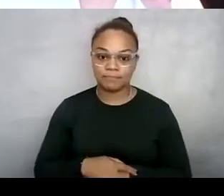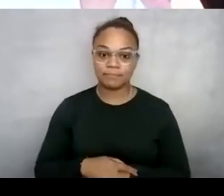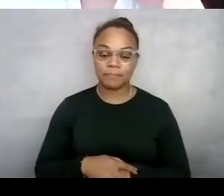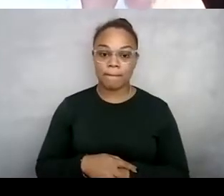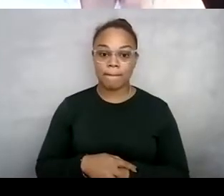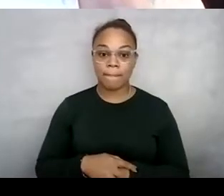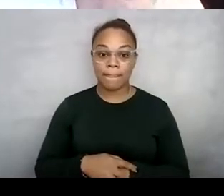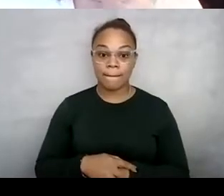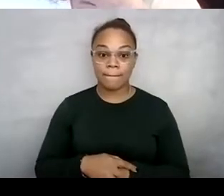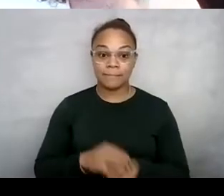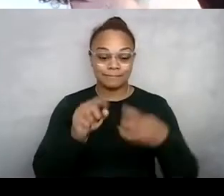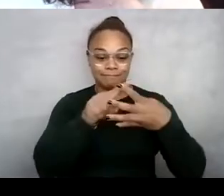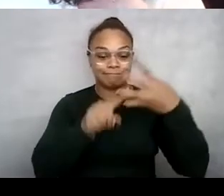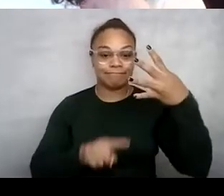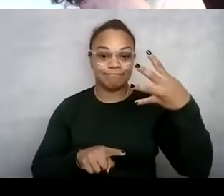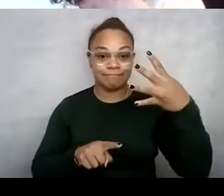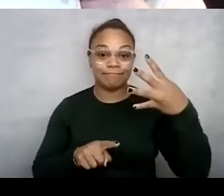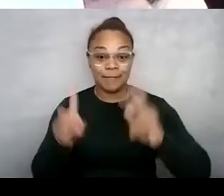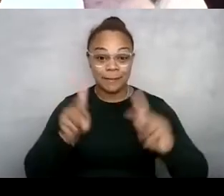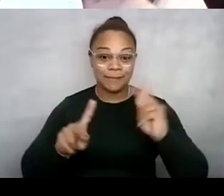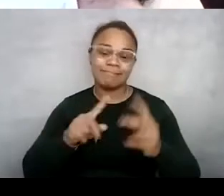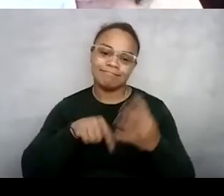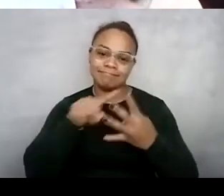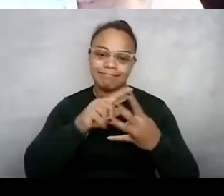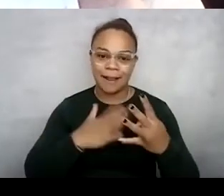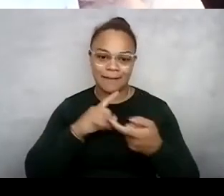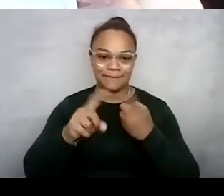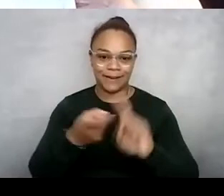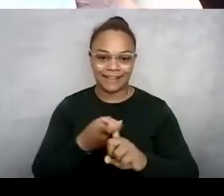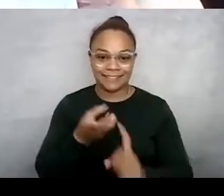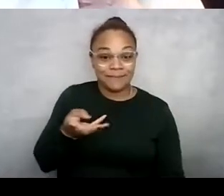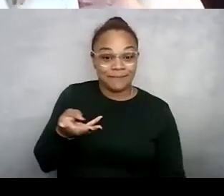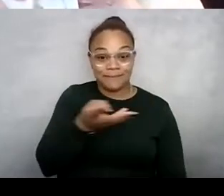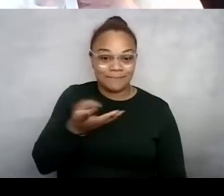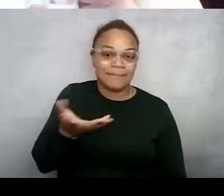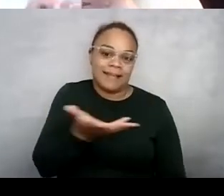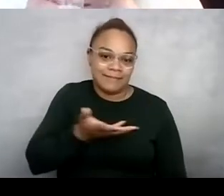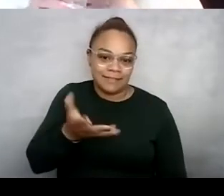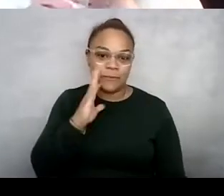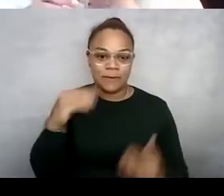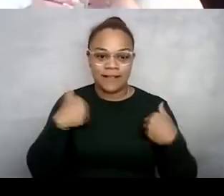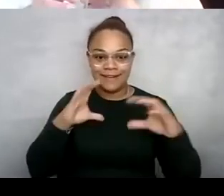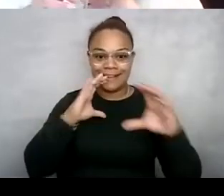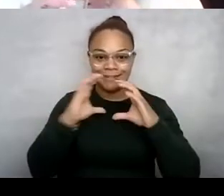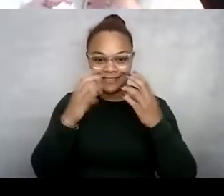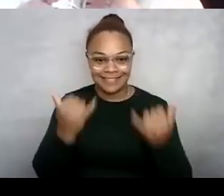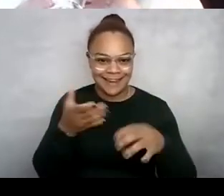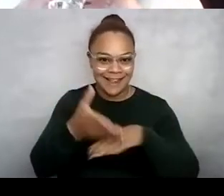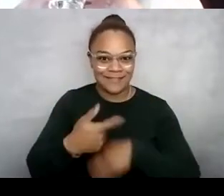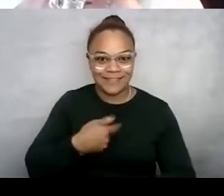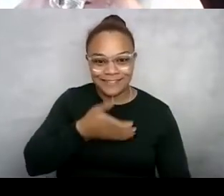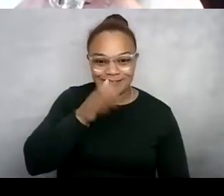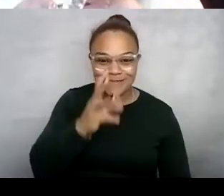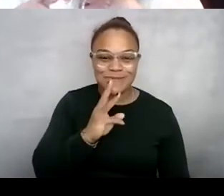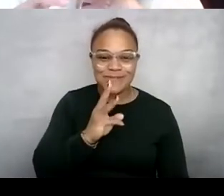So these are four of my friends, and we're gonna have a conversation today after I take a drink of water.